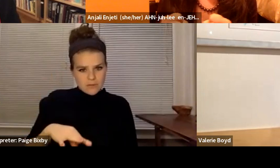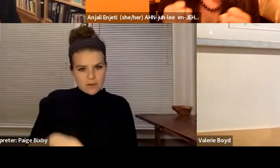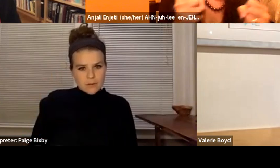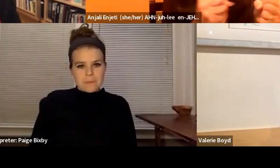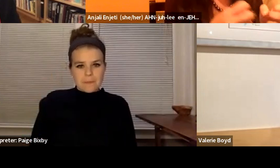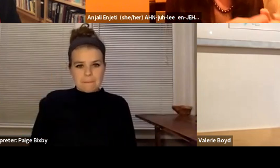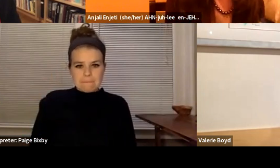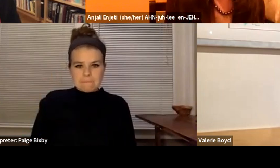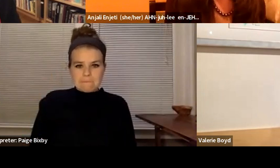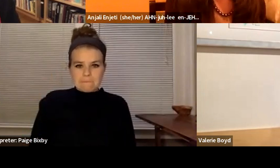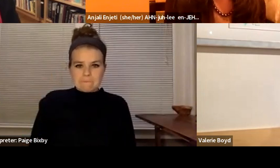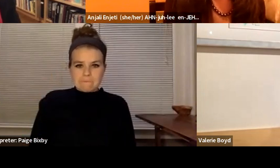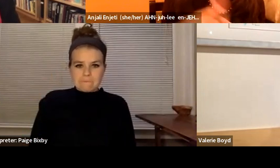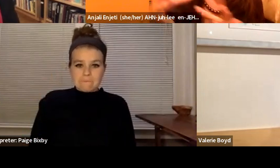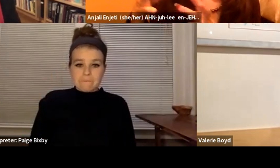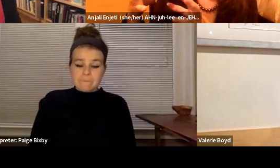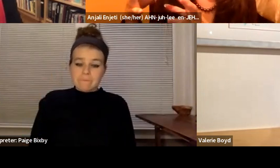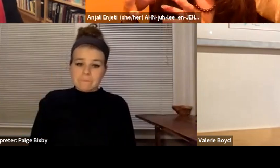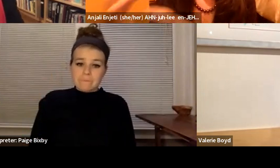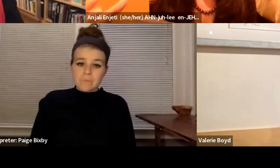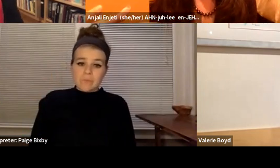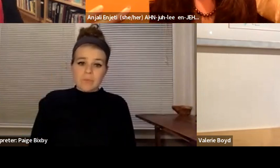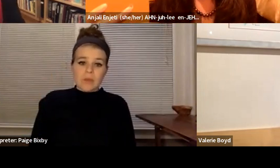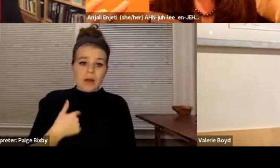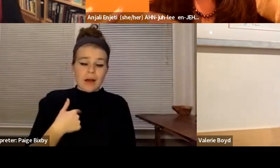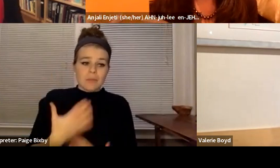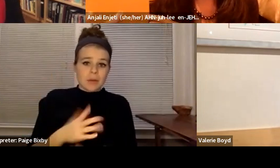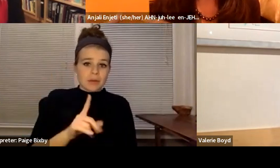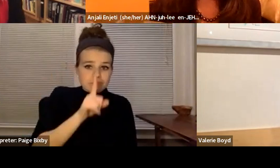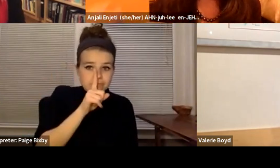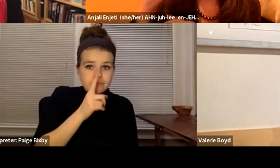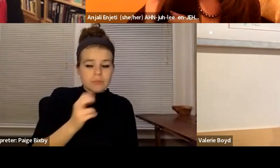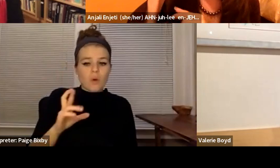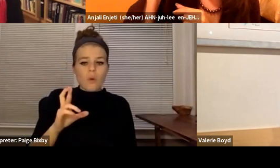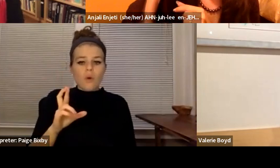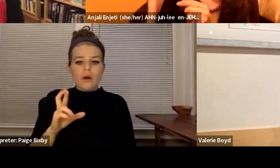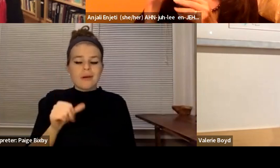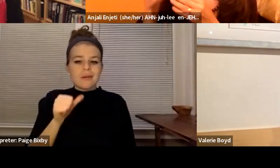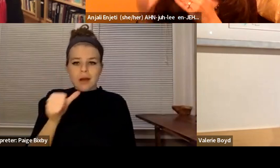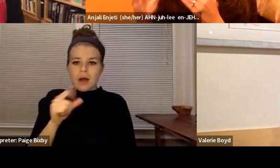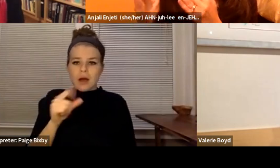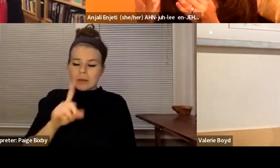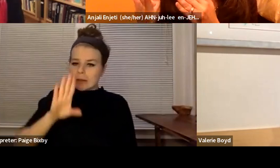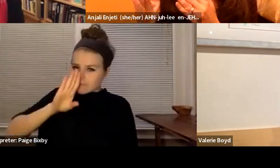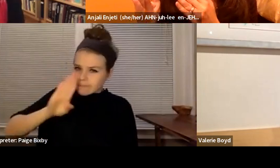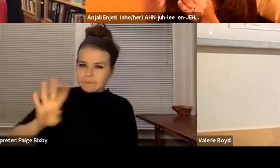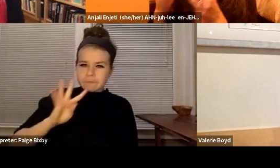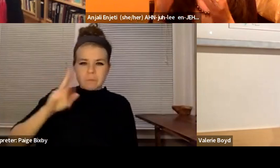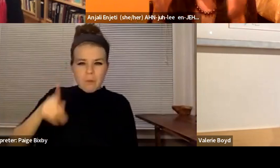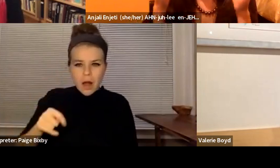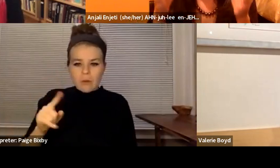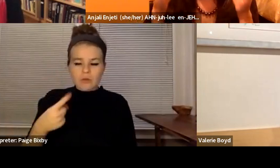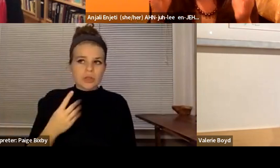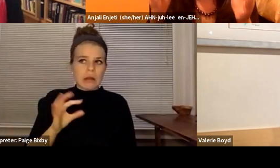and either stayed silent or not spoken loudly enough, where I've sort of